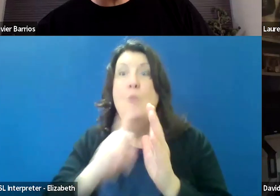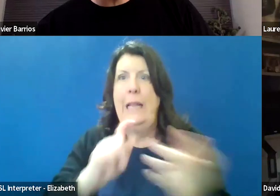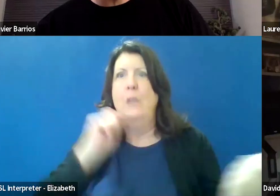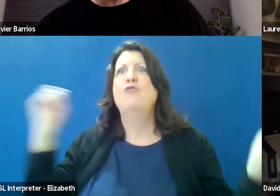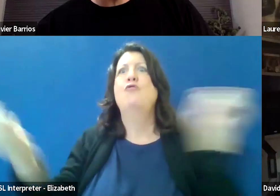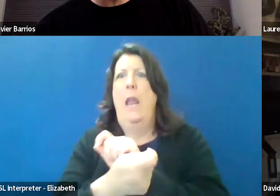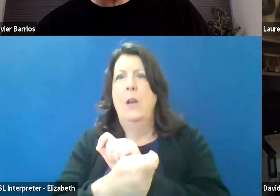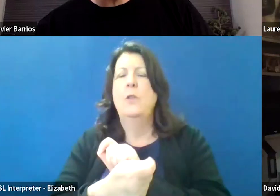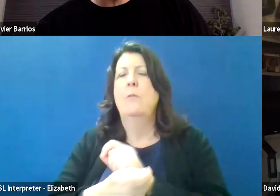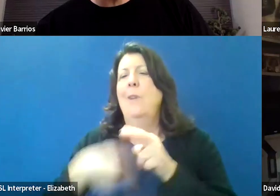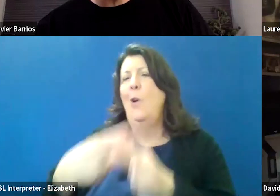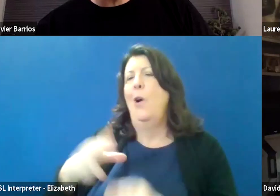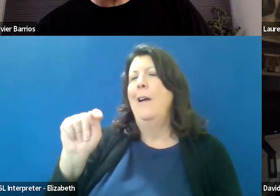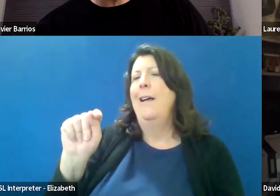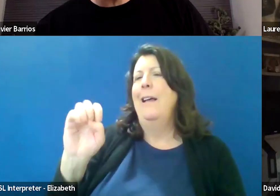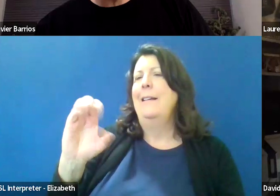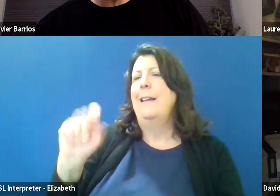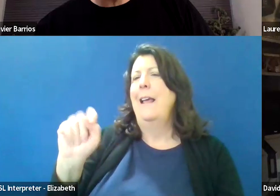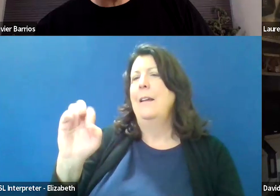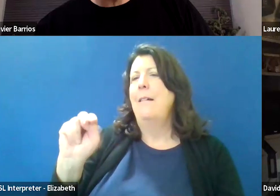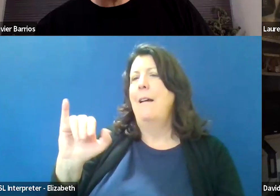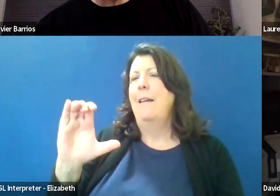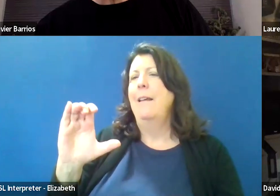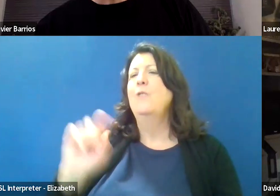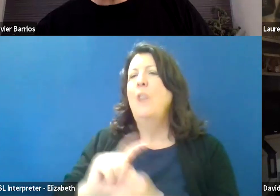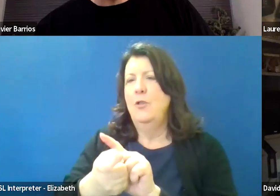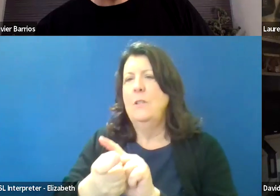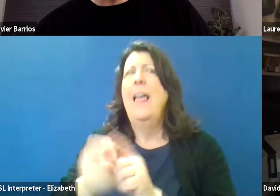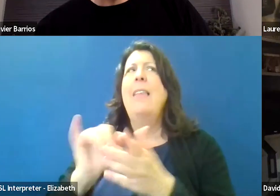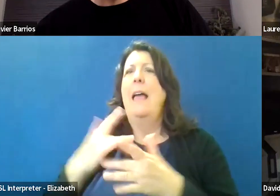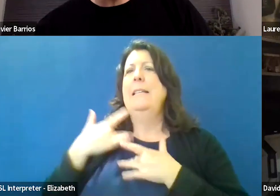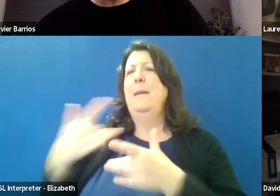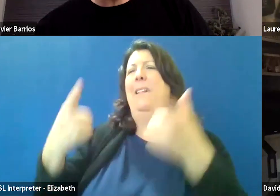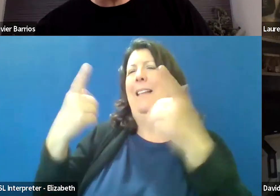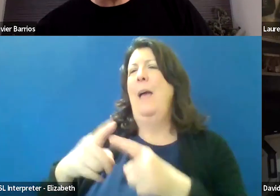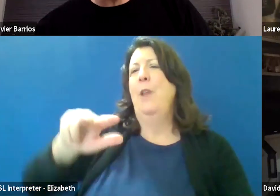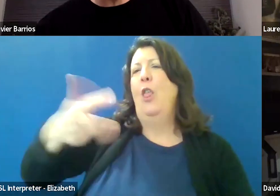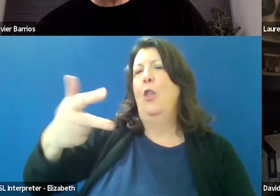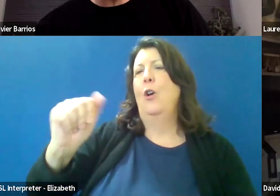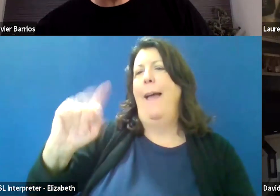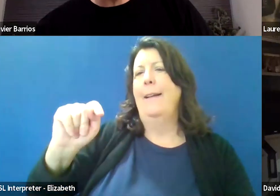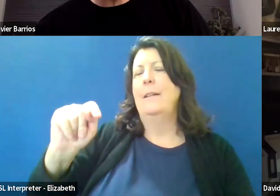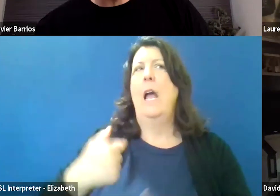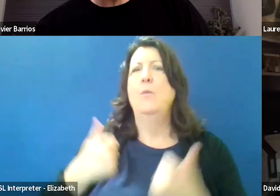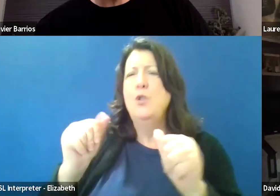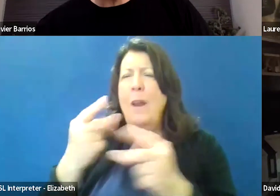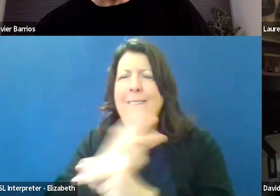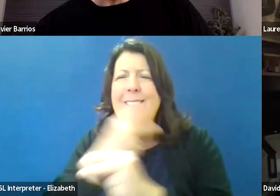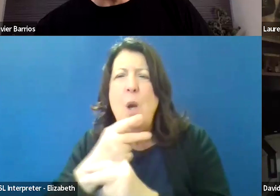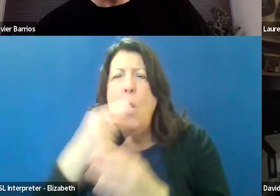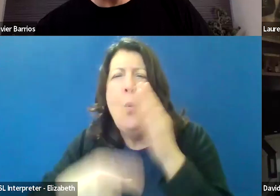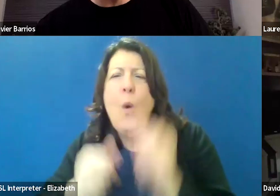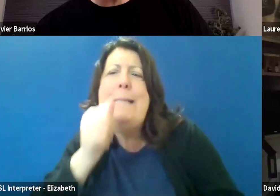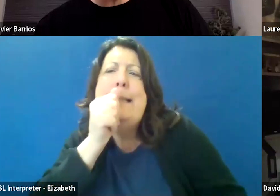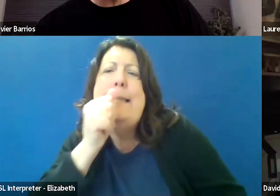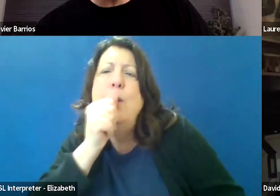the tectonic changes were kind of in the third act, where I was trying to figure out what secret he was hiding, and how to